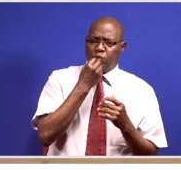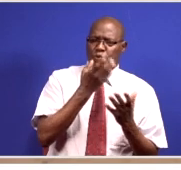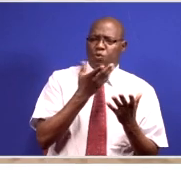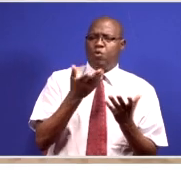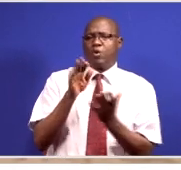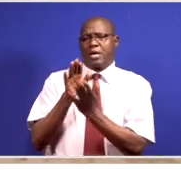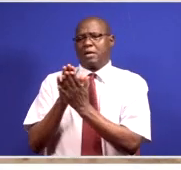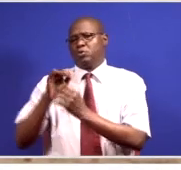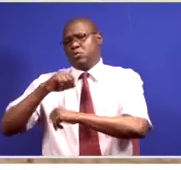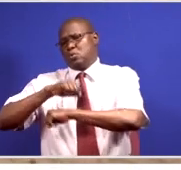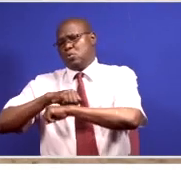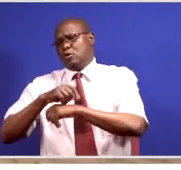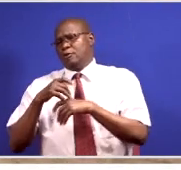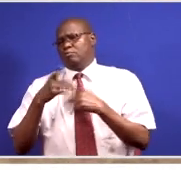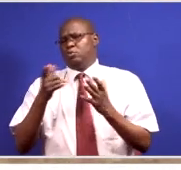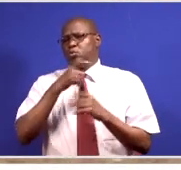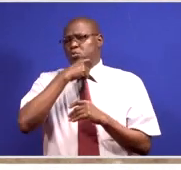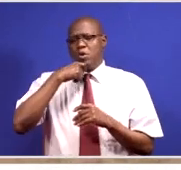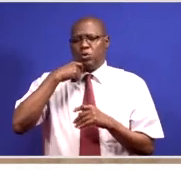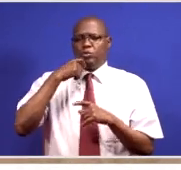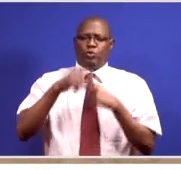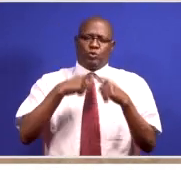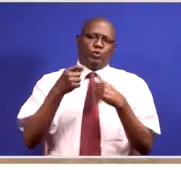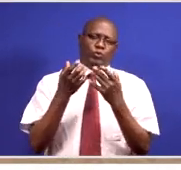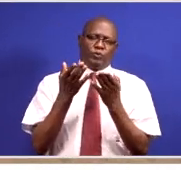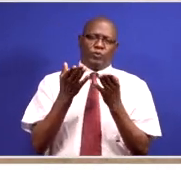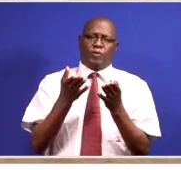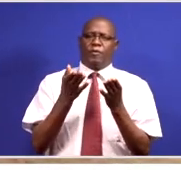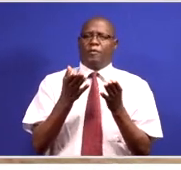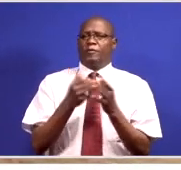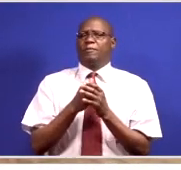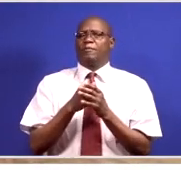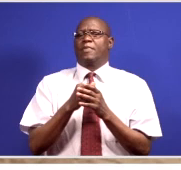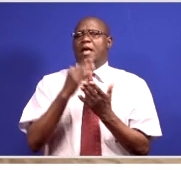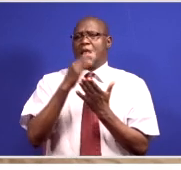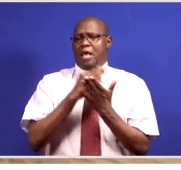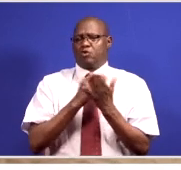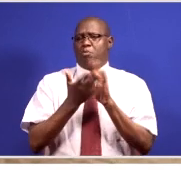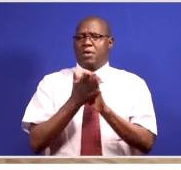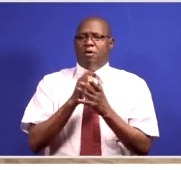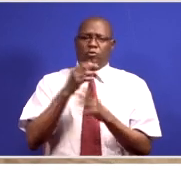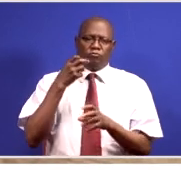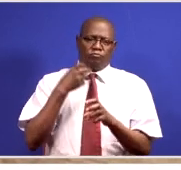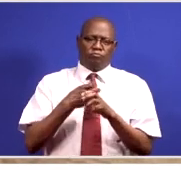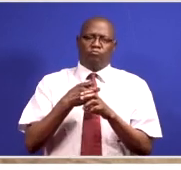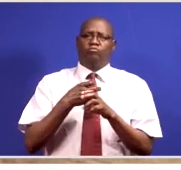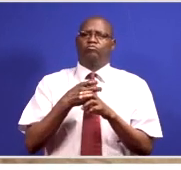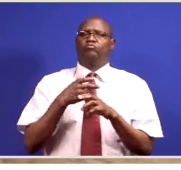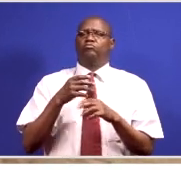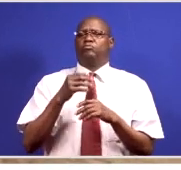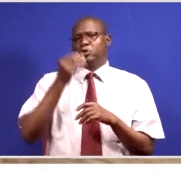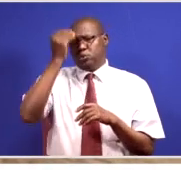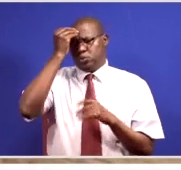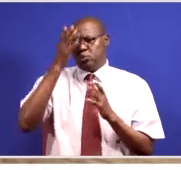in school. With the biting drought continuing, the decision becomes less and less difficult, as indicated with the low turnout of learners in secondary